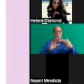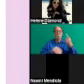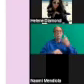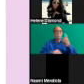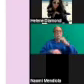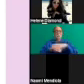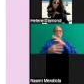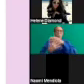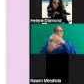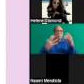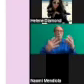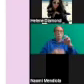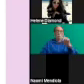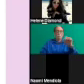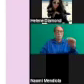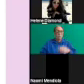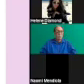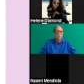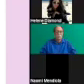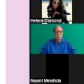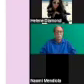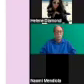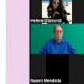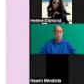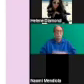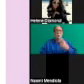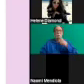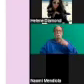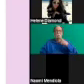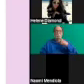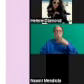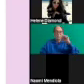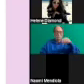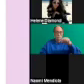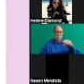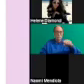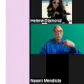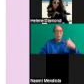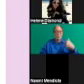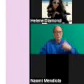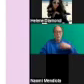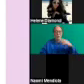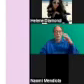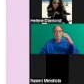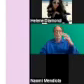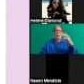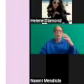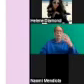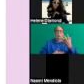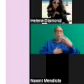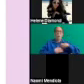me. This is just an example. Say, yeah, I do have autism, or I do have this and